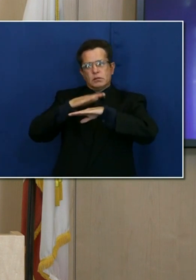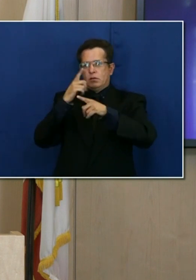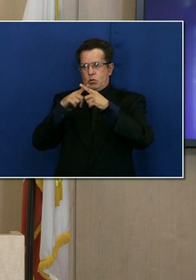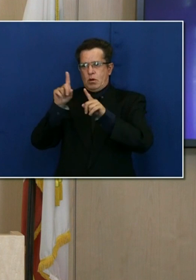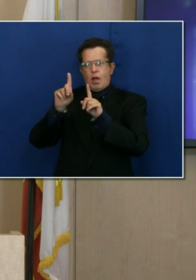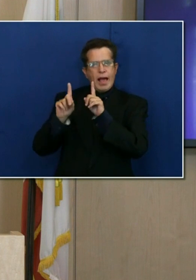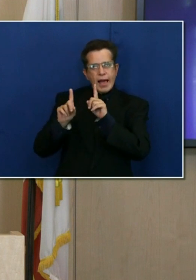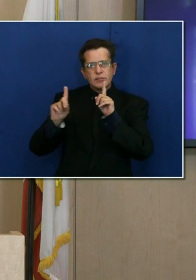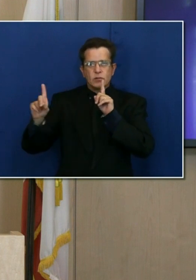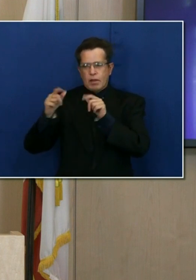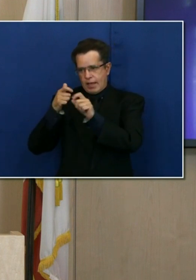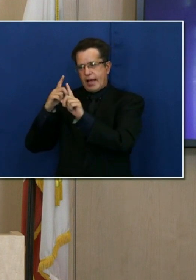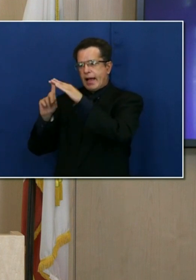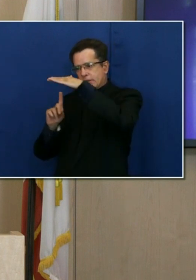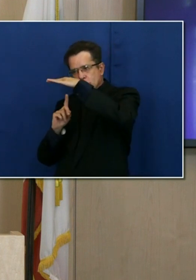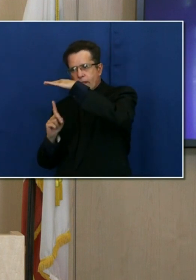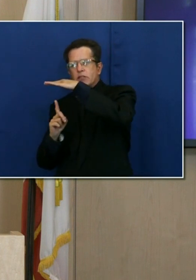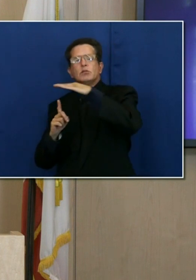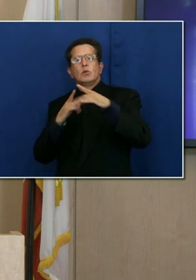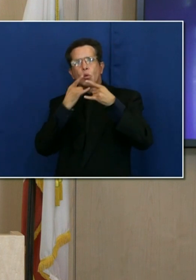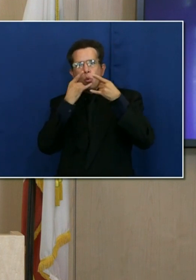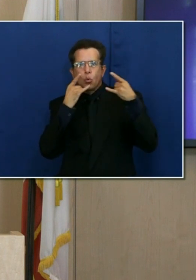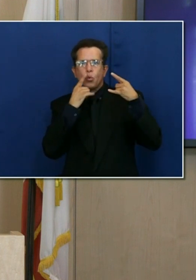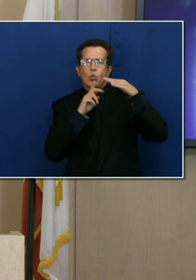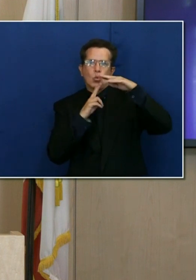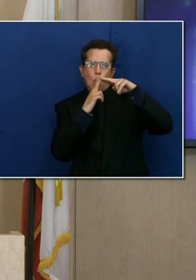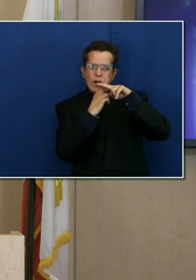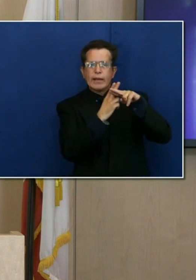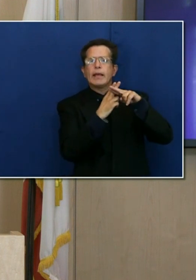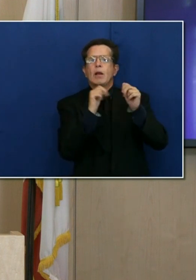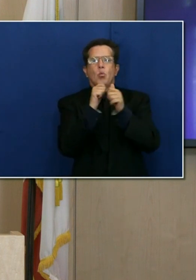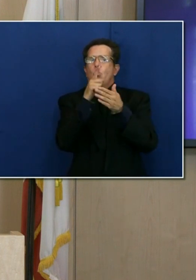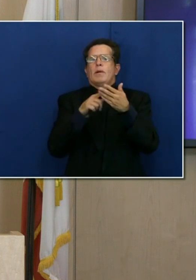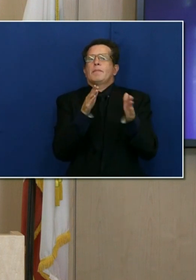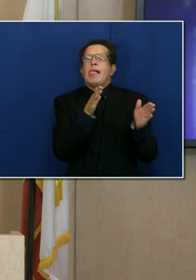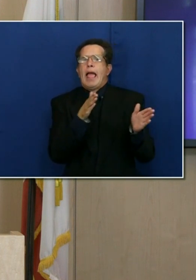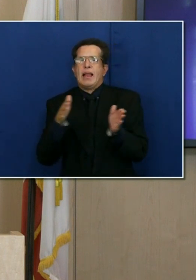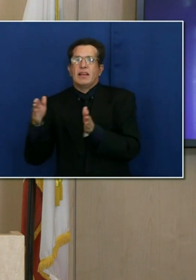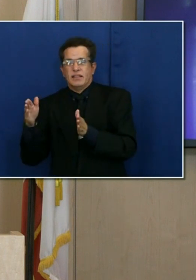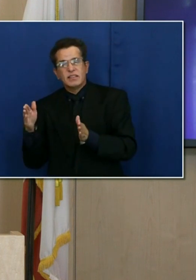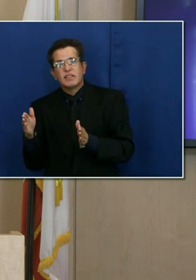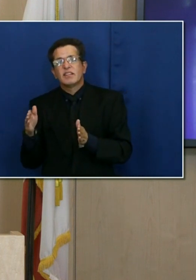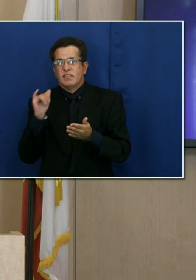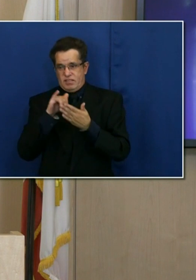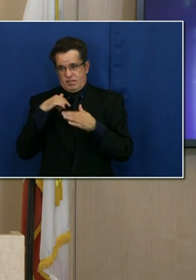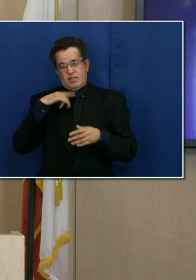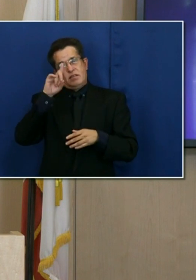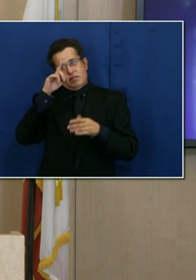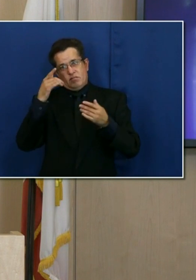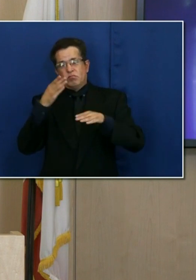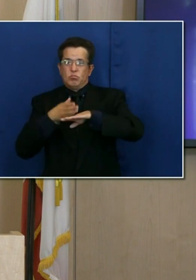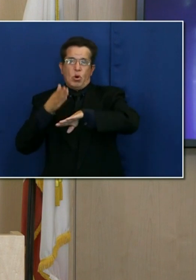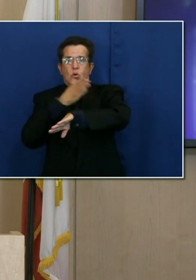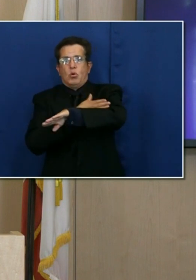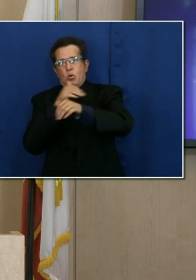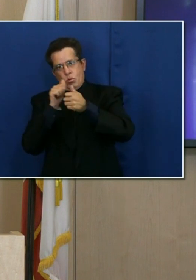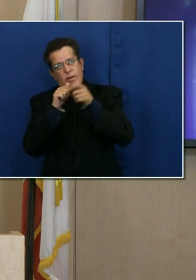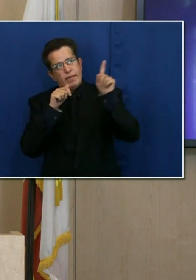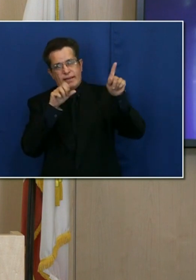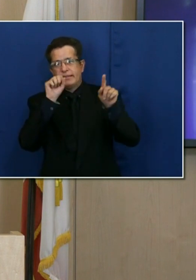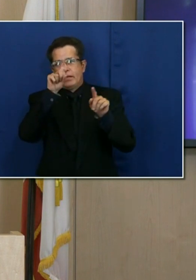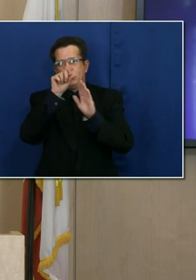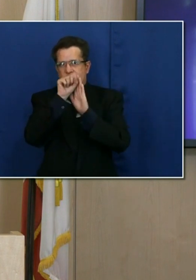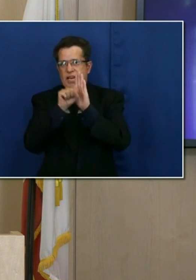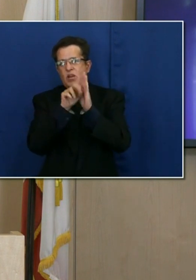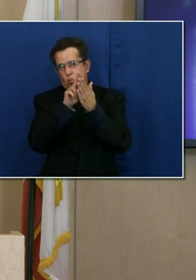isolation, quarantine, contact tracing. We've done that to a huge extent, obviously, at San Diego State, but smaller extents at all